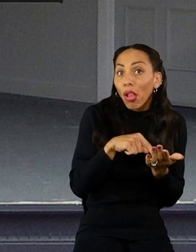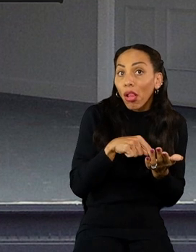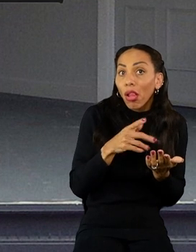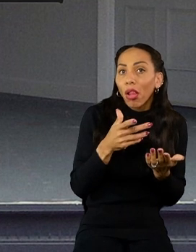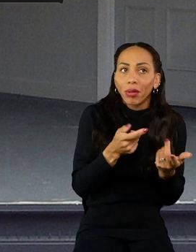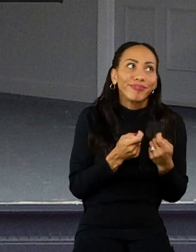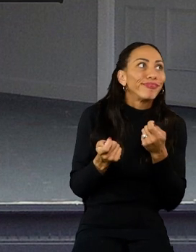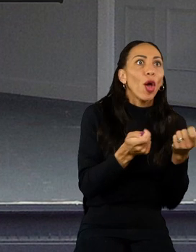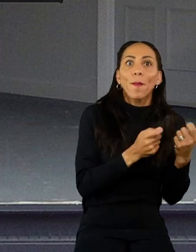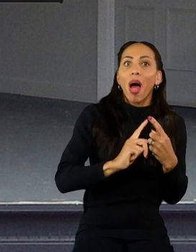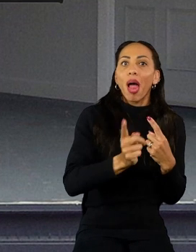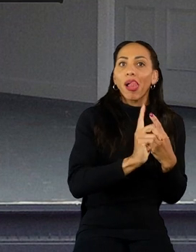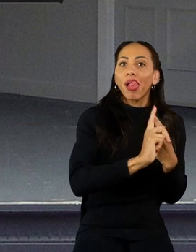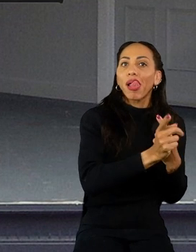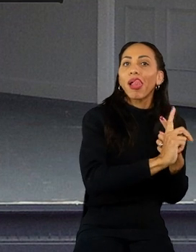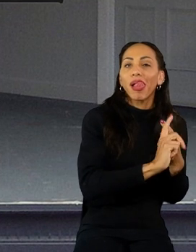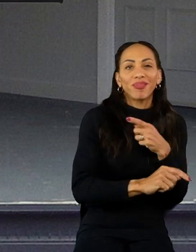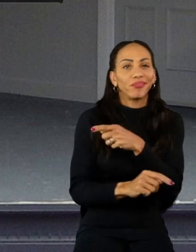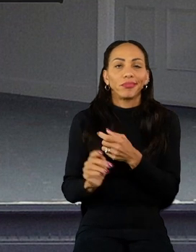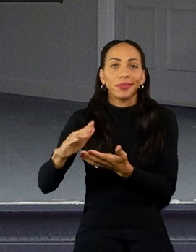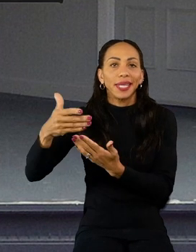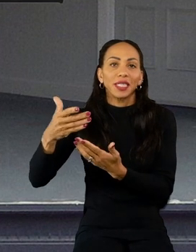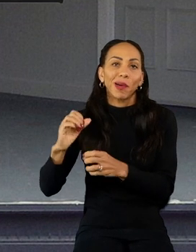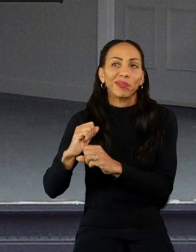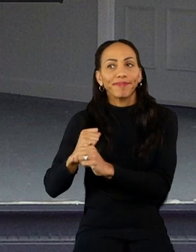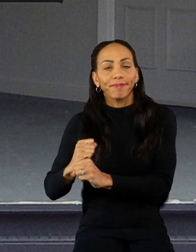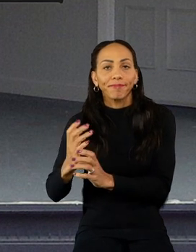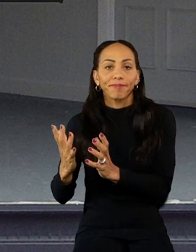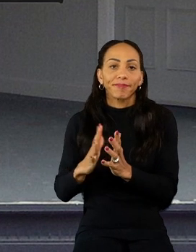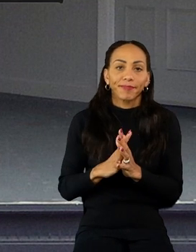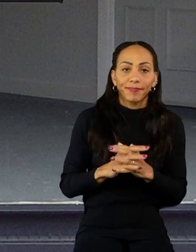the laptop is, as I say, is more useful and what can be moved